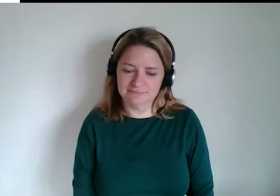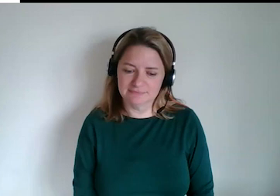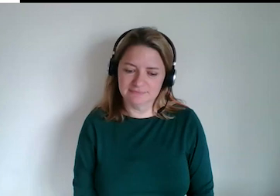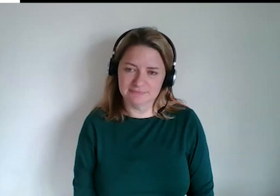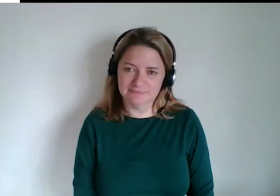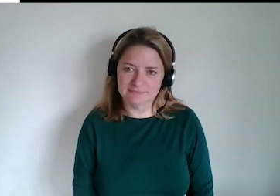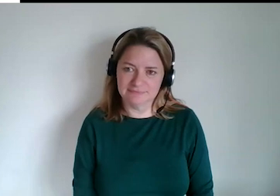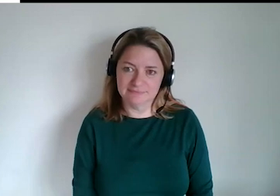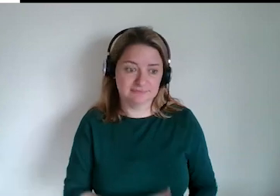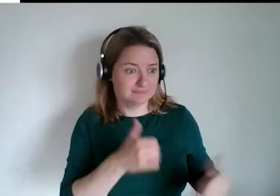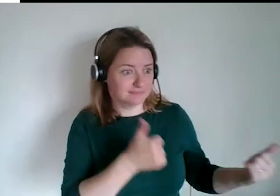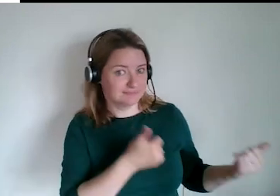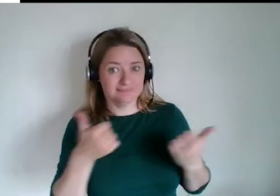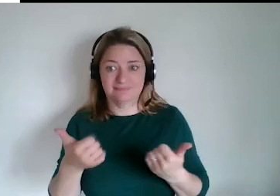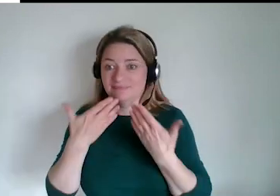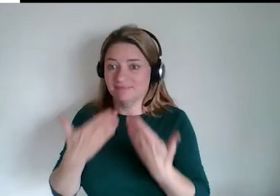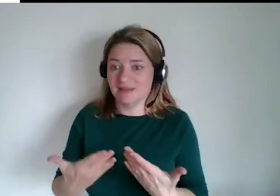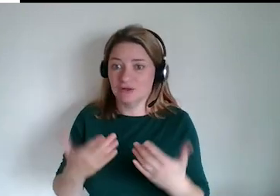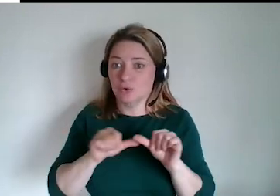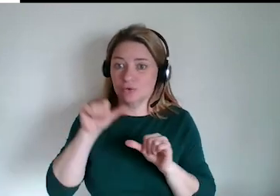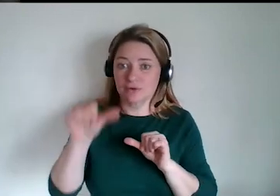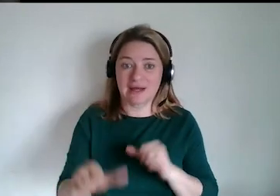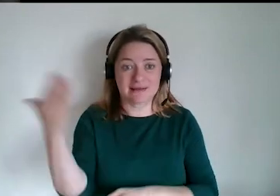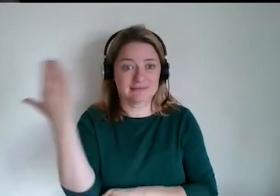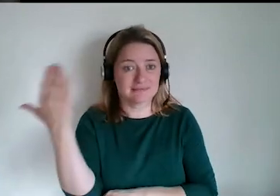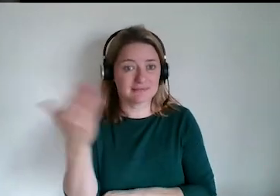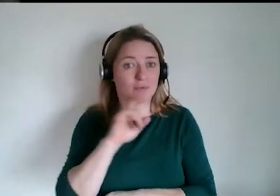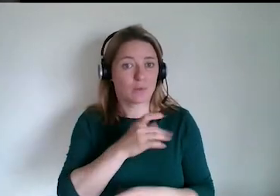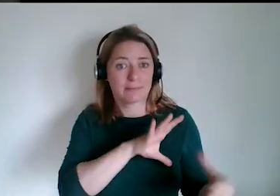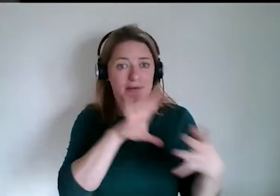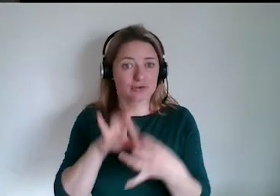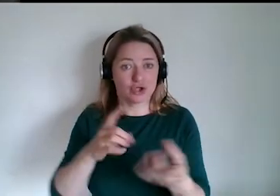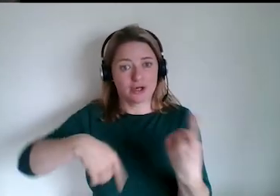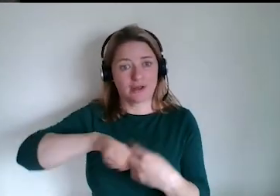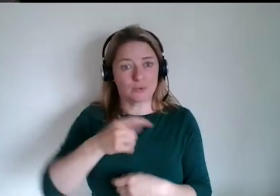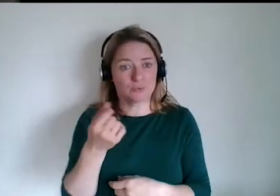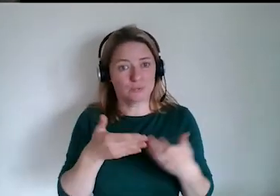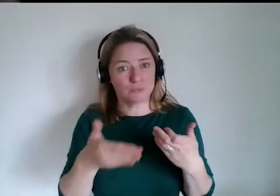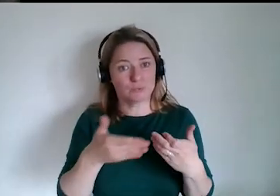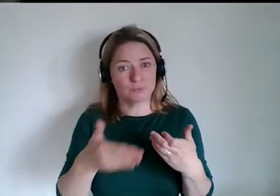That's great, thank you. So we've got the next speaker will be coming in and joining us in a moment.